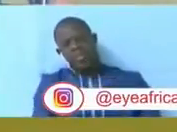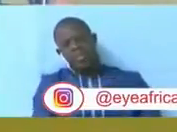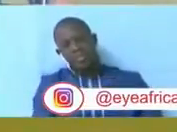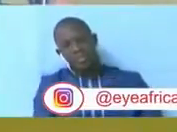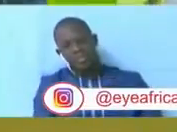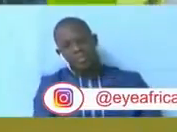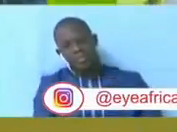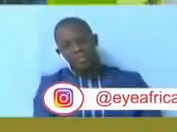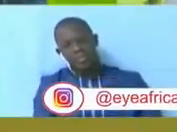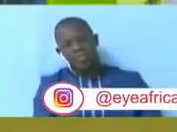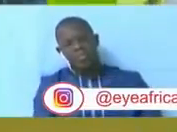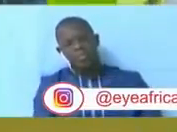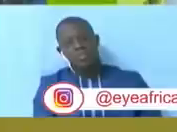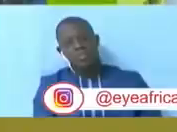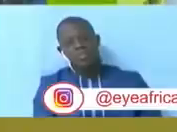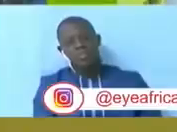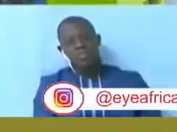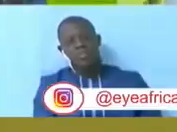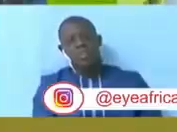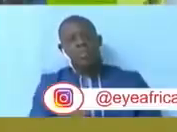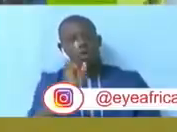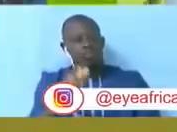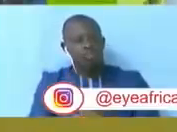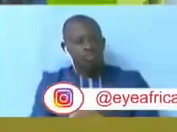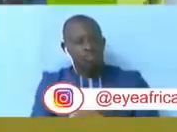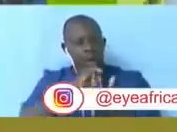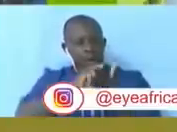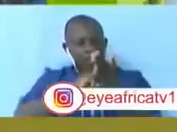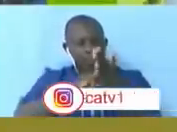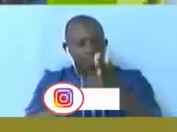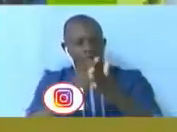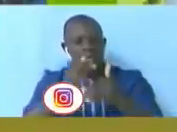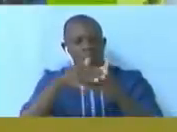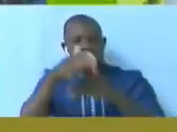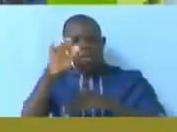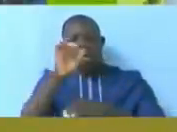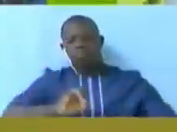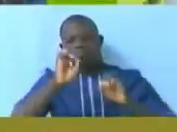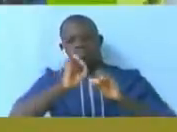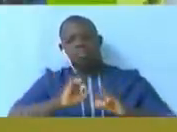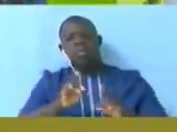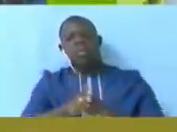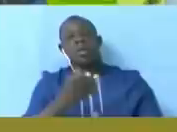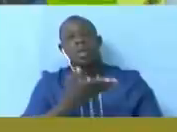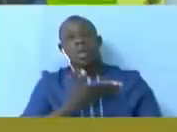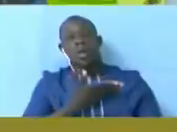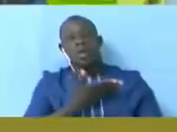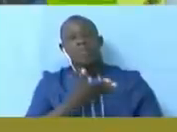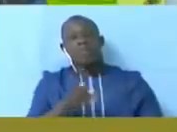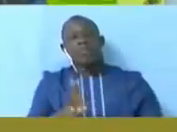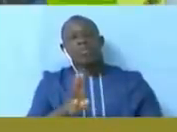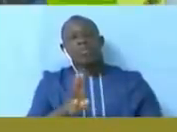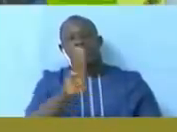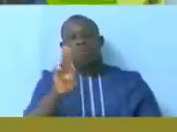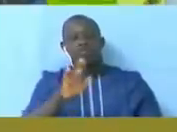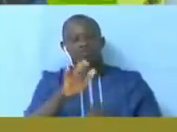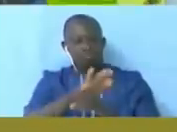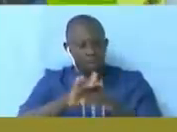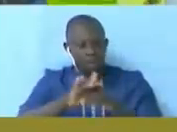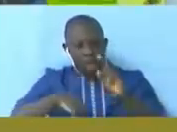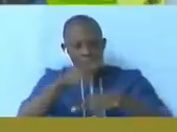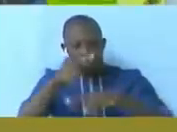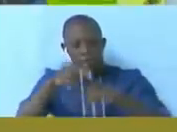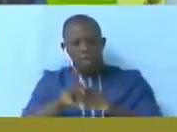was investigated. But there was not full and complete disclosure.